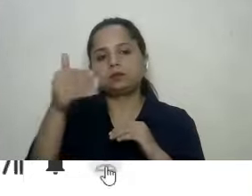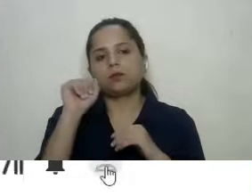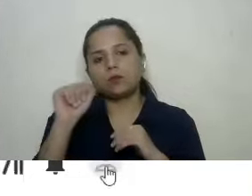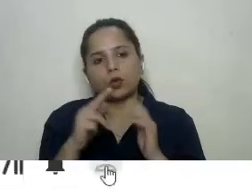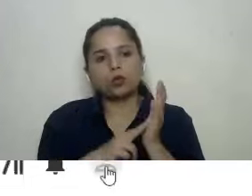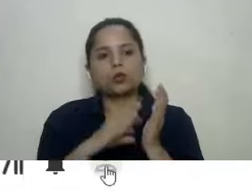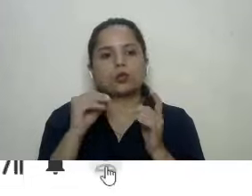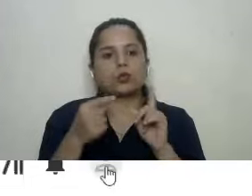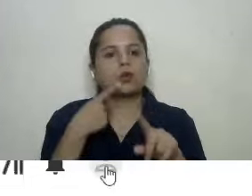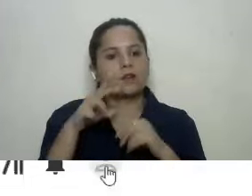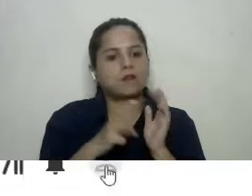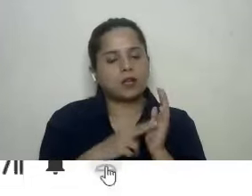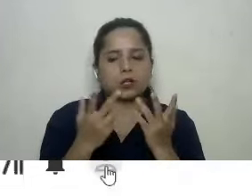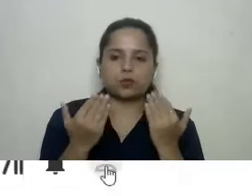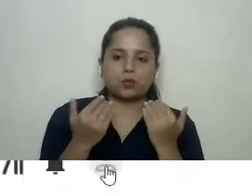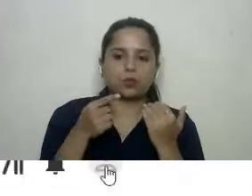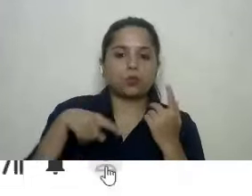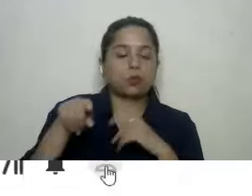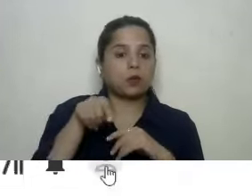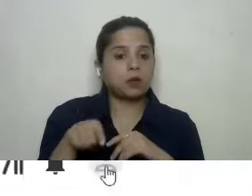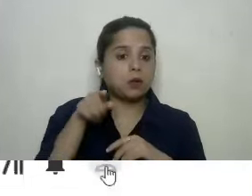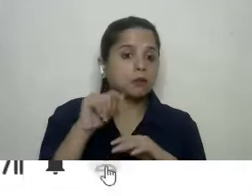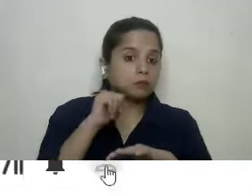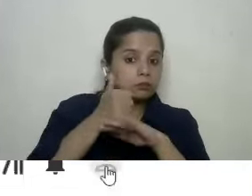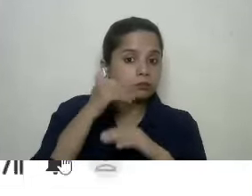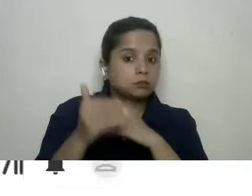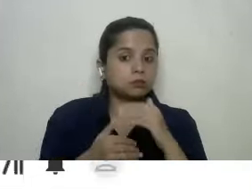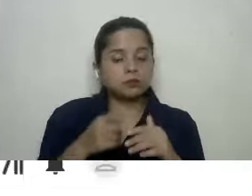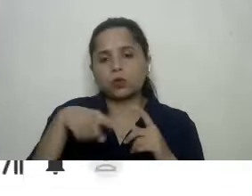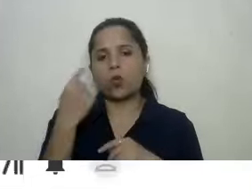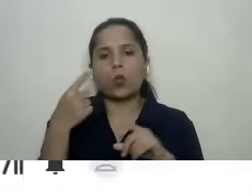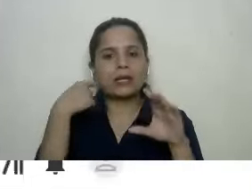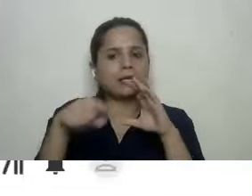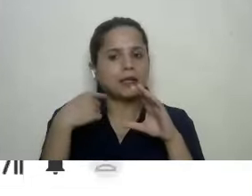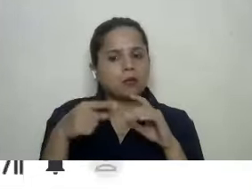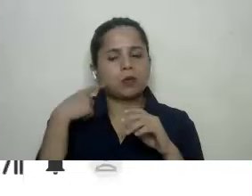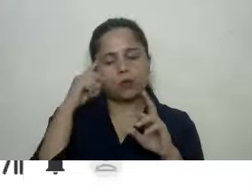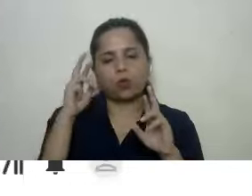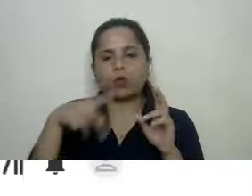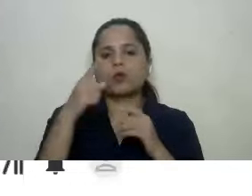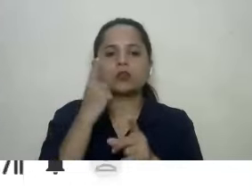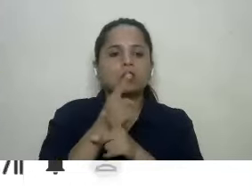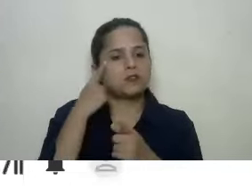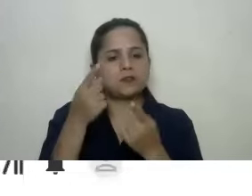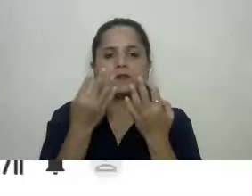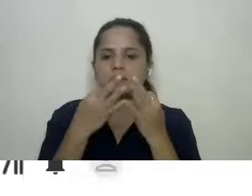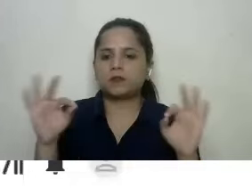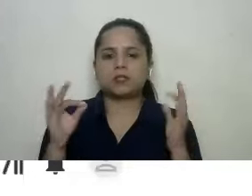notifications. Setting it up is a breeze, just through your email, and I'm sure for teachers it is free.